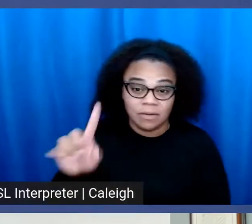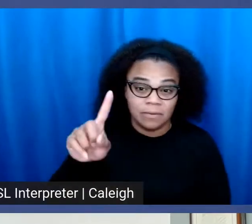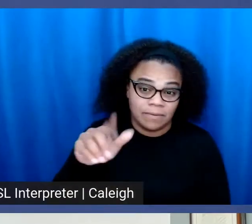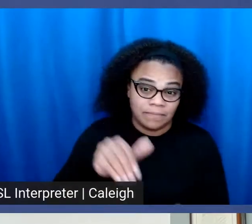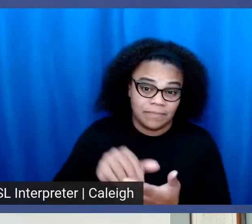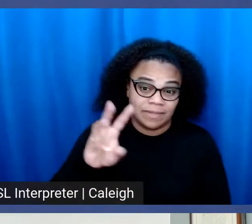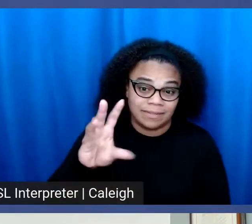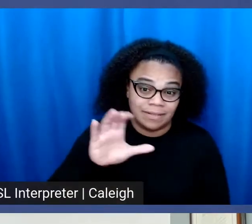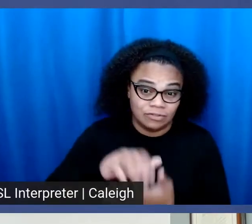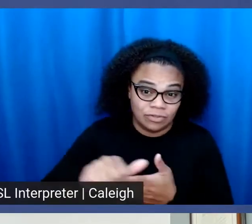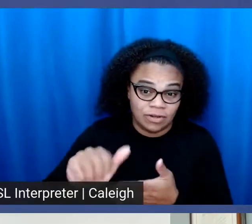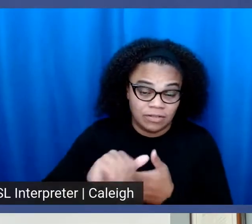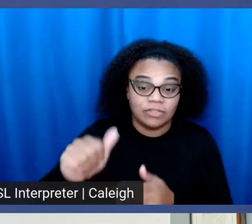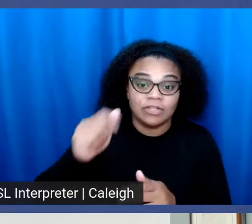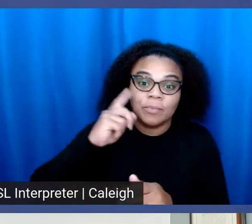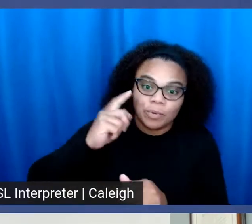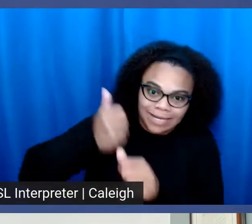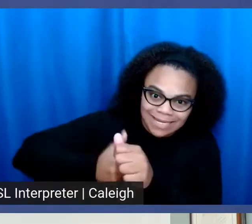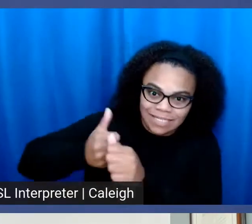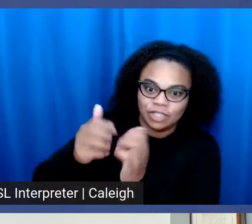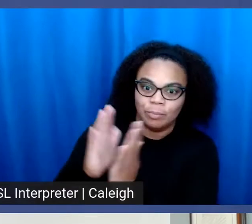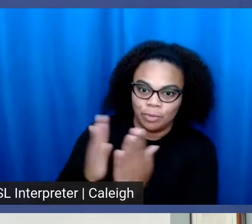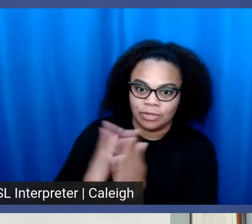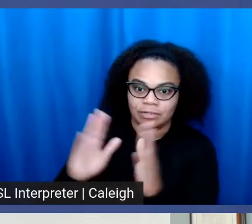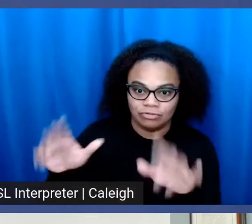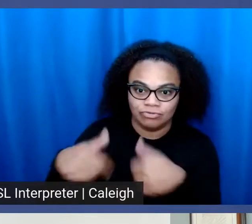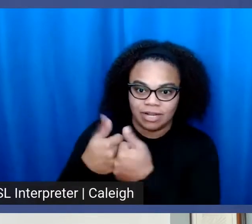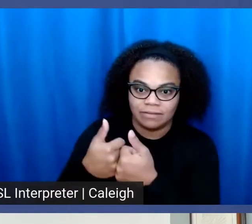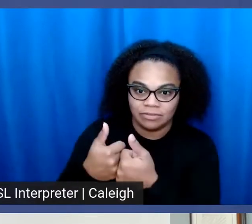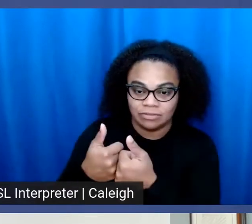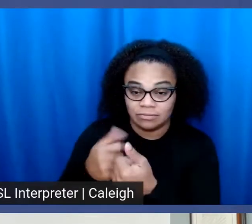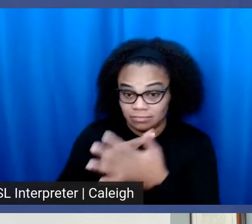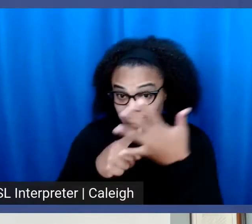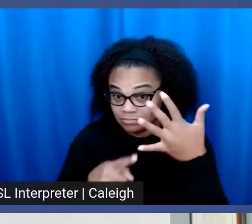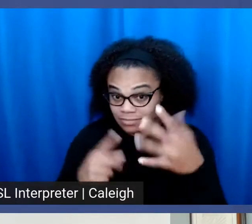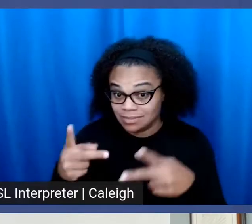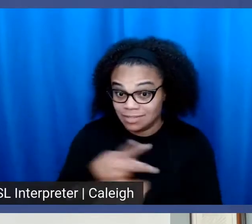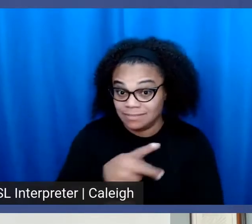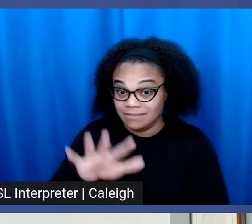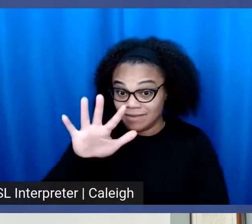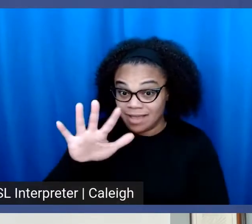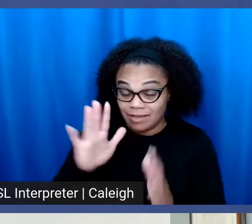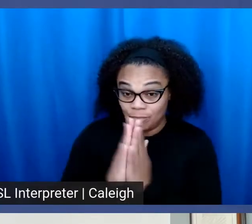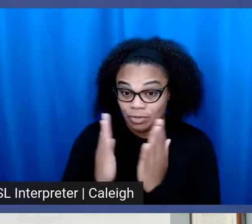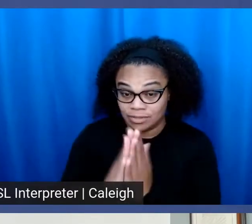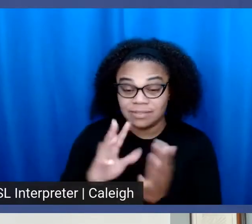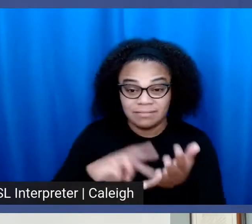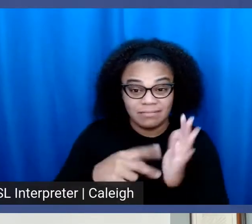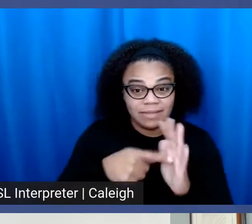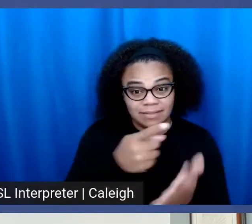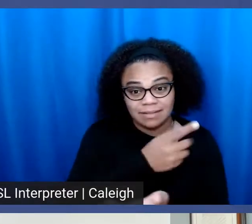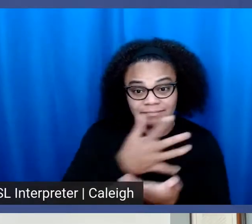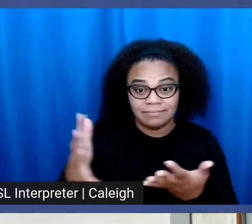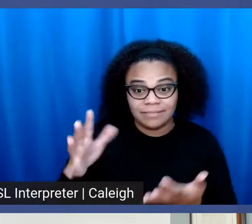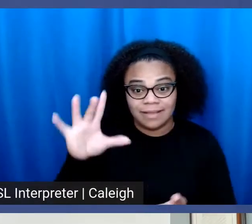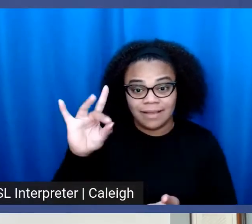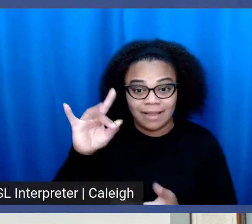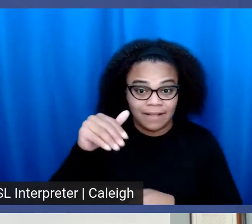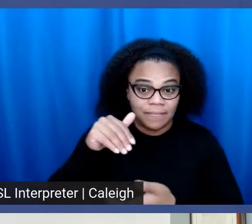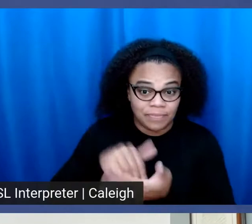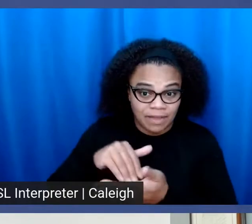per book challenged. Multiply that by 5, they spent $8,000 in material